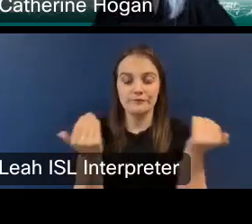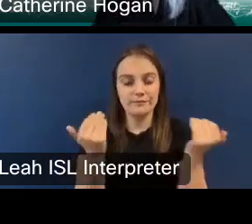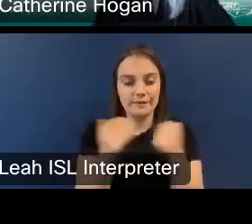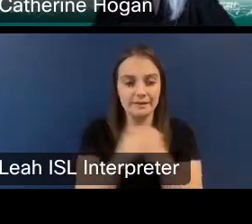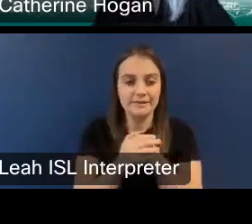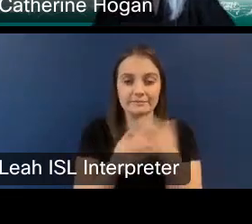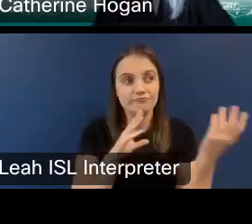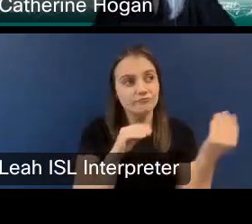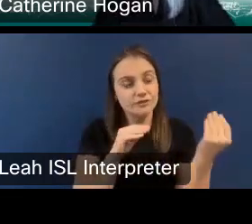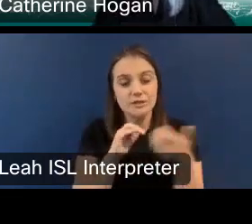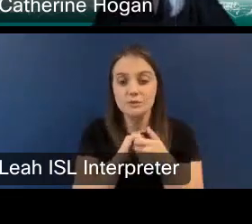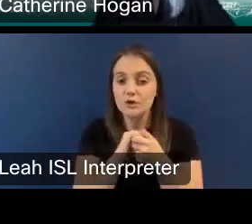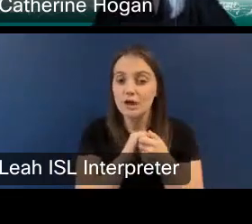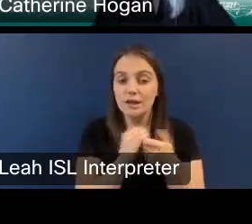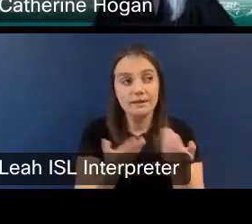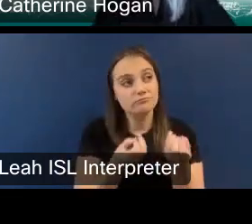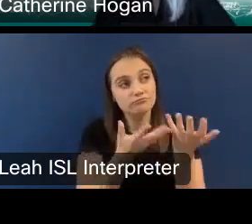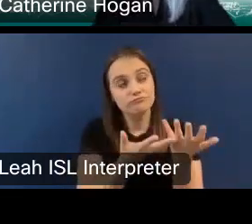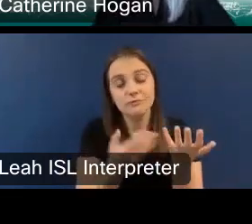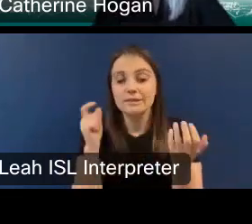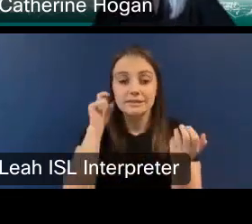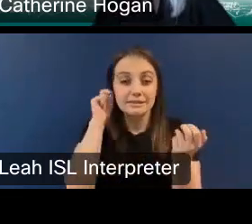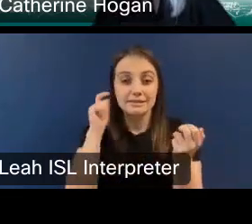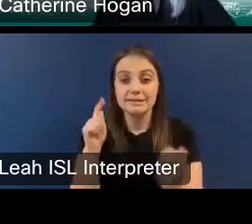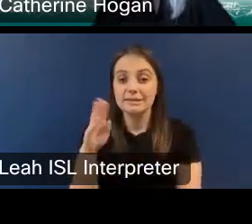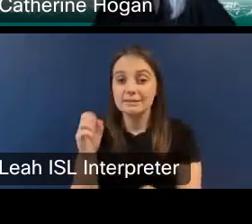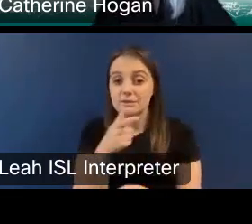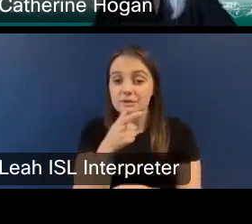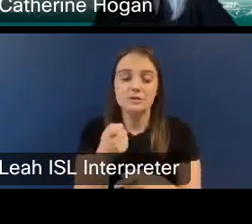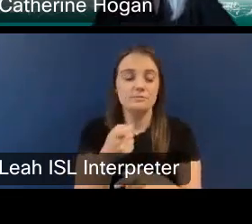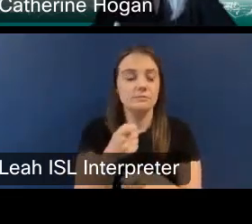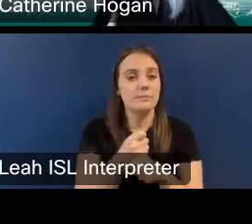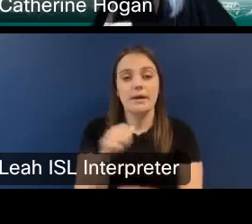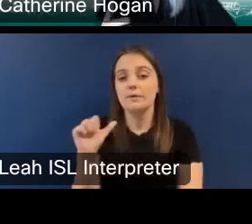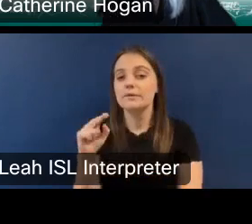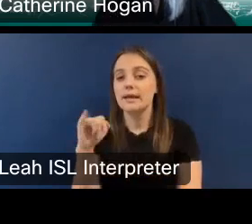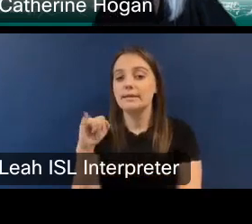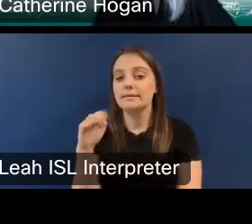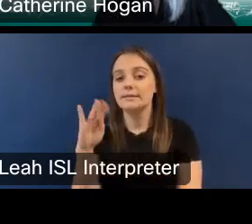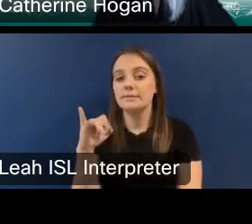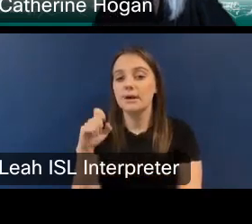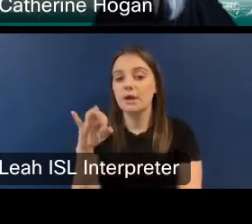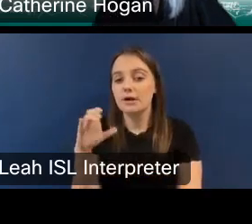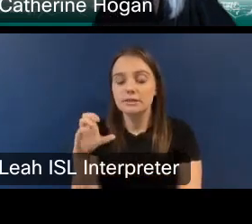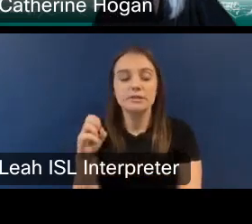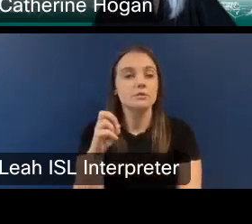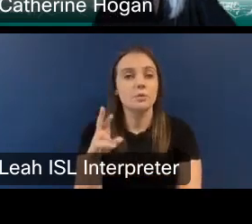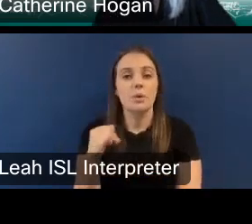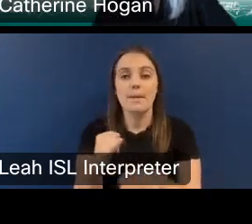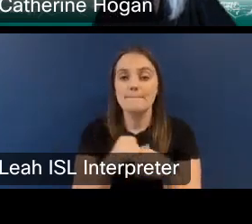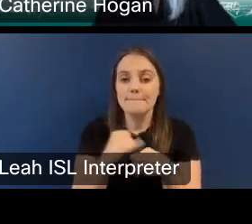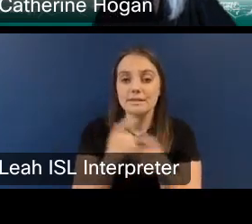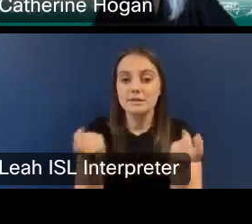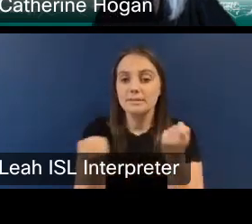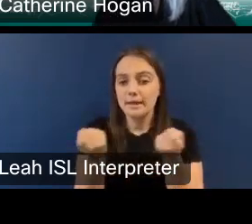colleague, you're sharing tips, whether it's on antibiotics or medication management, you're flagging issues as you're going along. If you